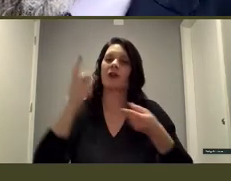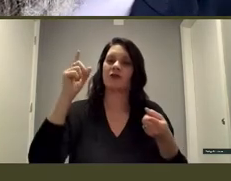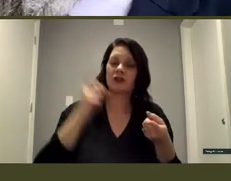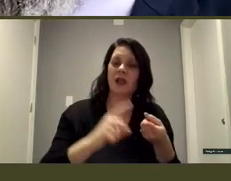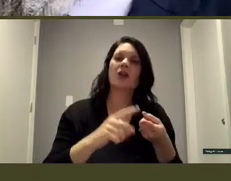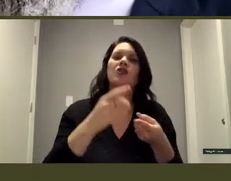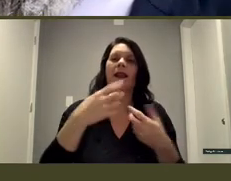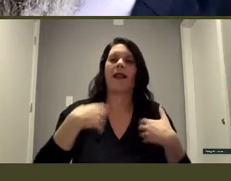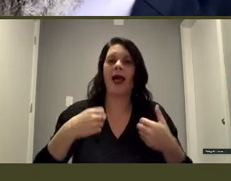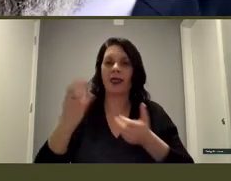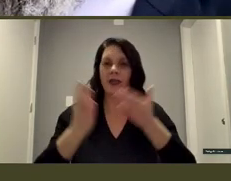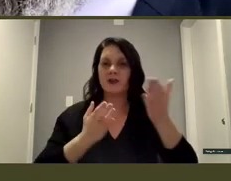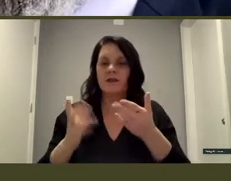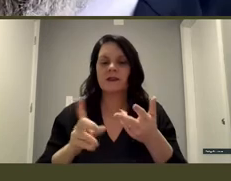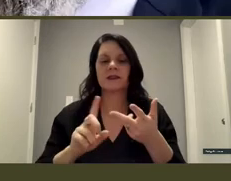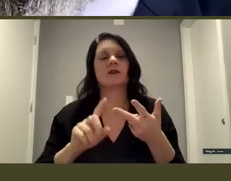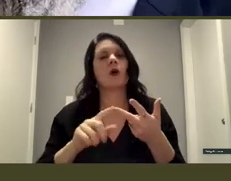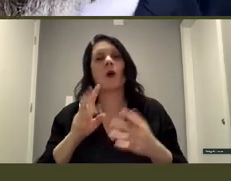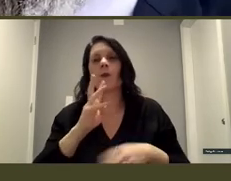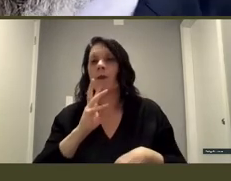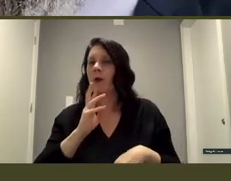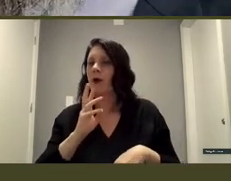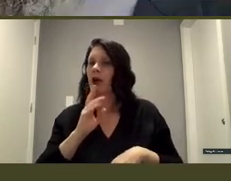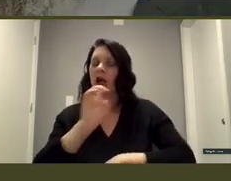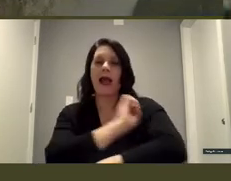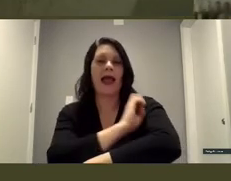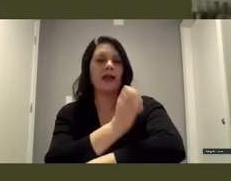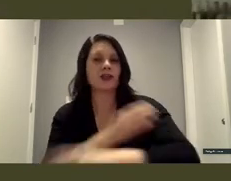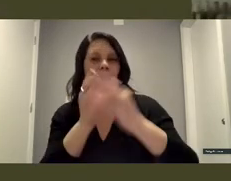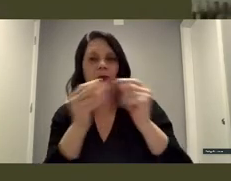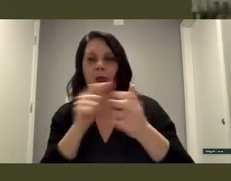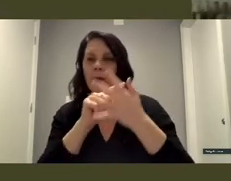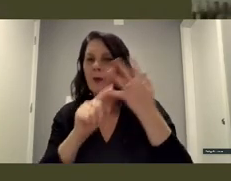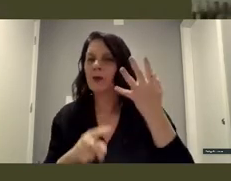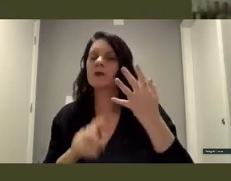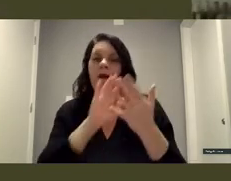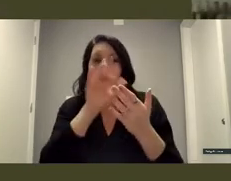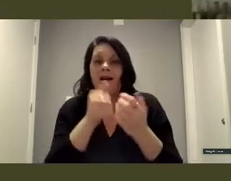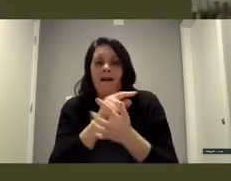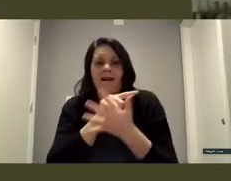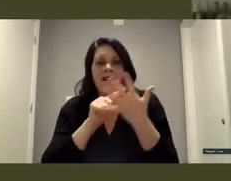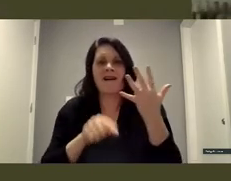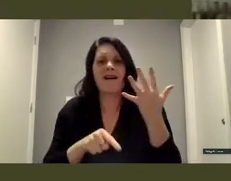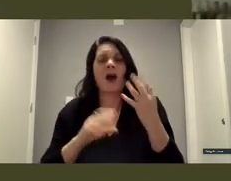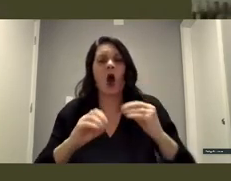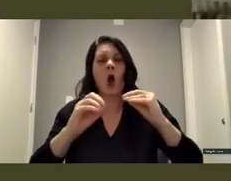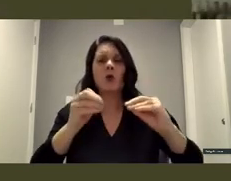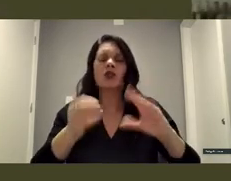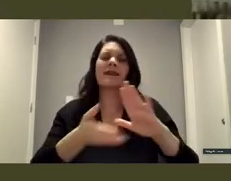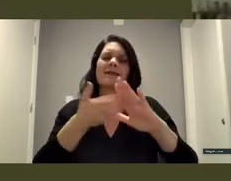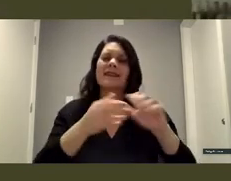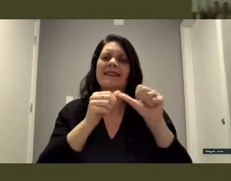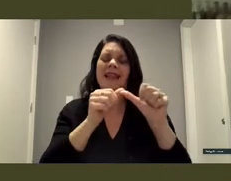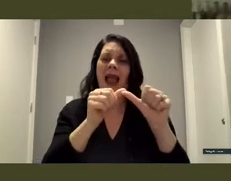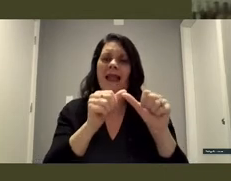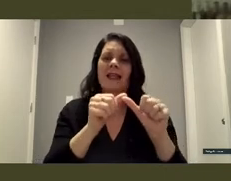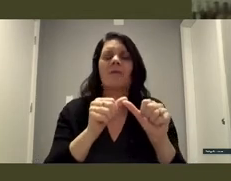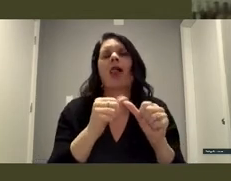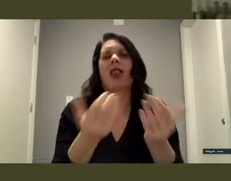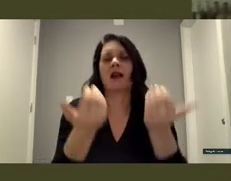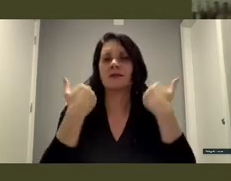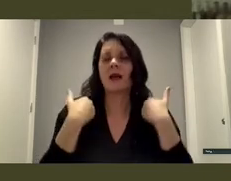services, water, energy solutions, innovations, oceans, sustainable consumption, those things. All those things are going to